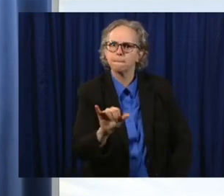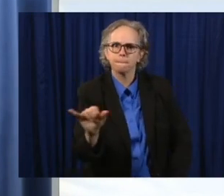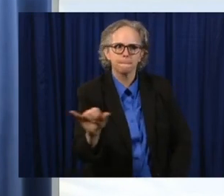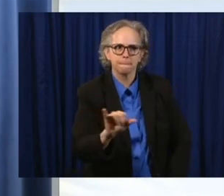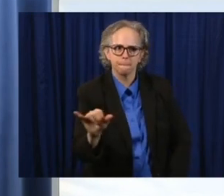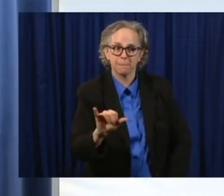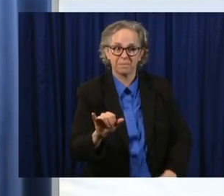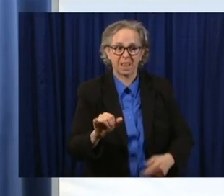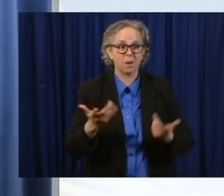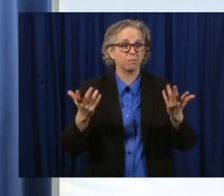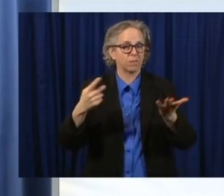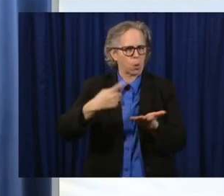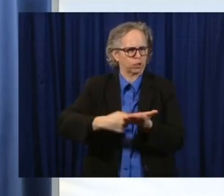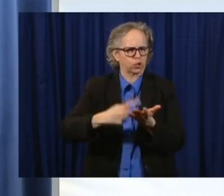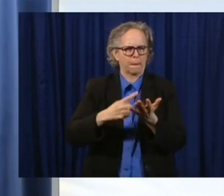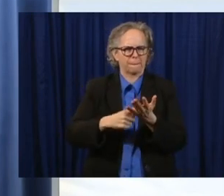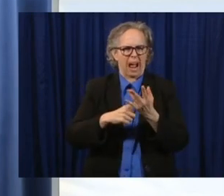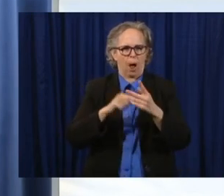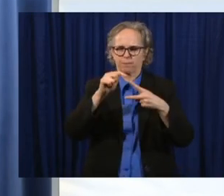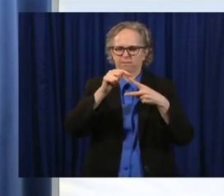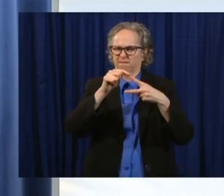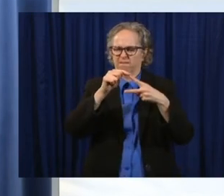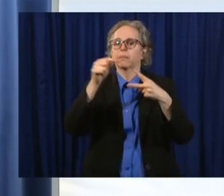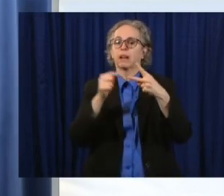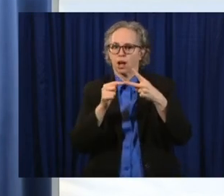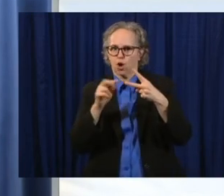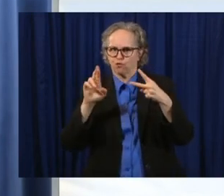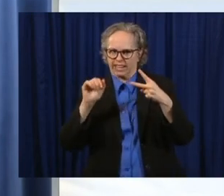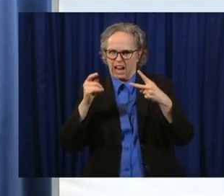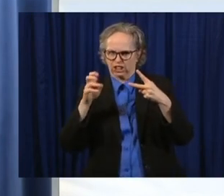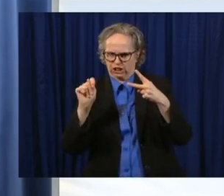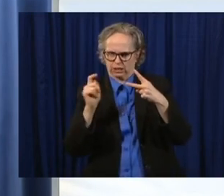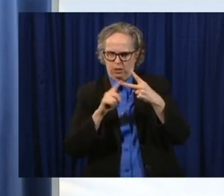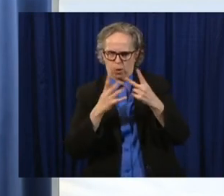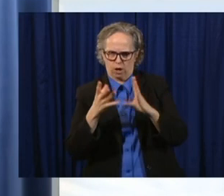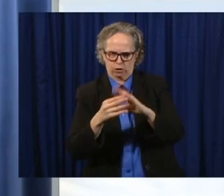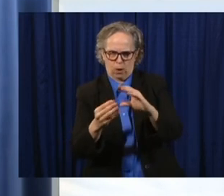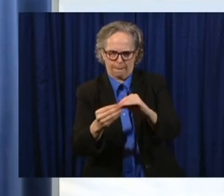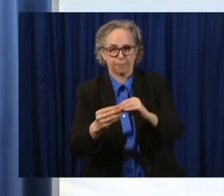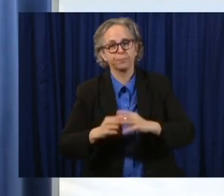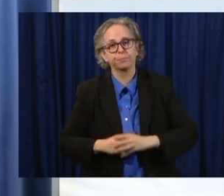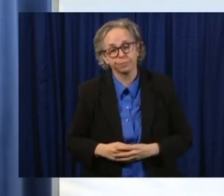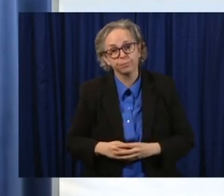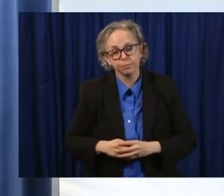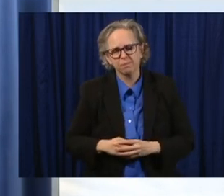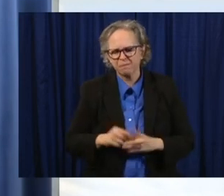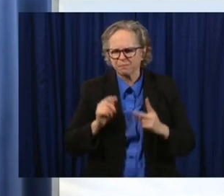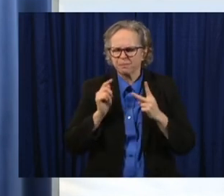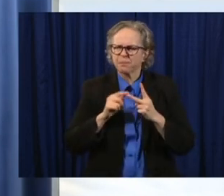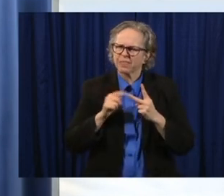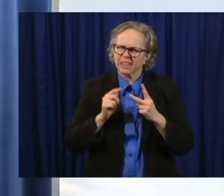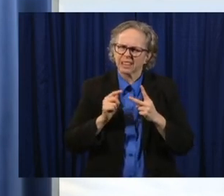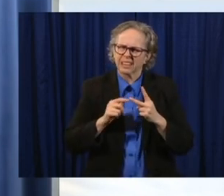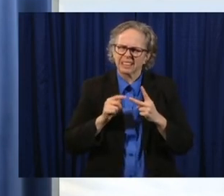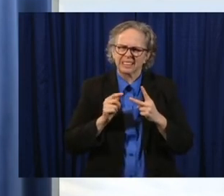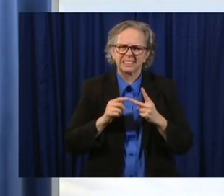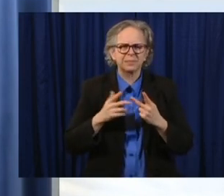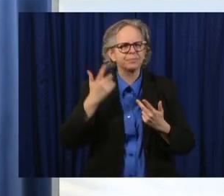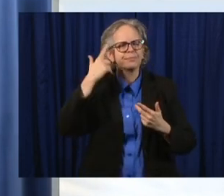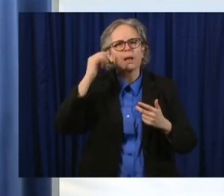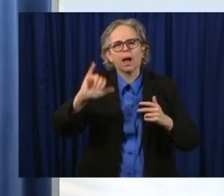a moment and share this good news with you. Reagent has been referred to as kind of the secret